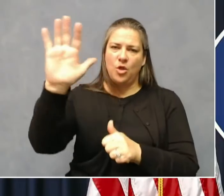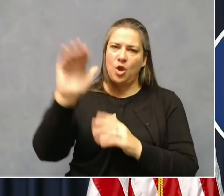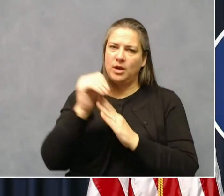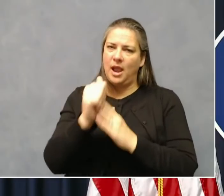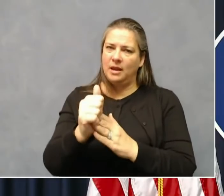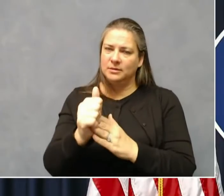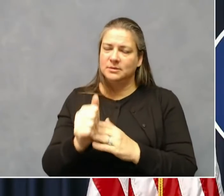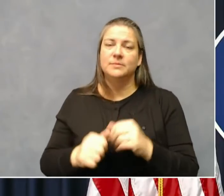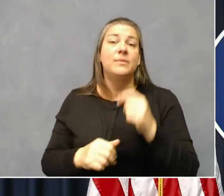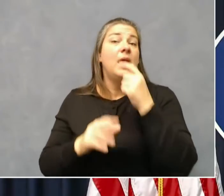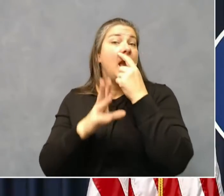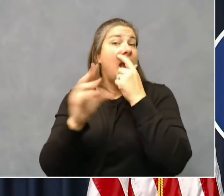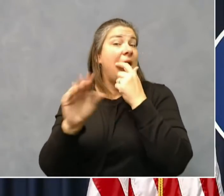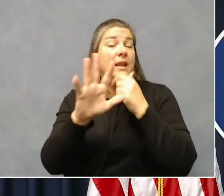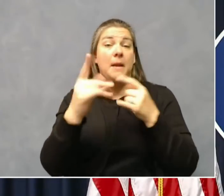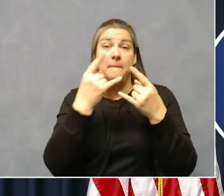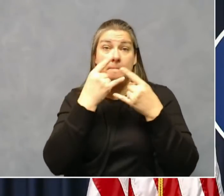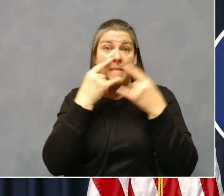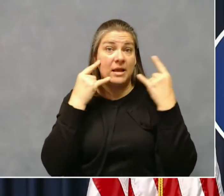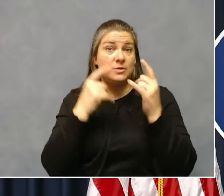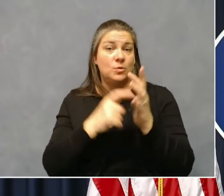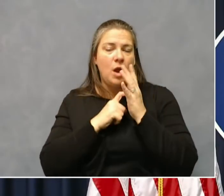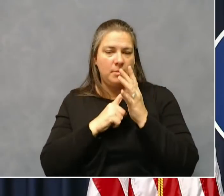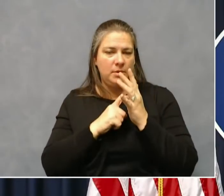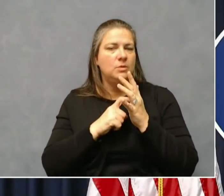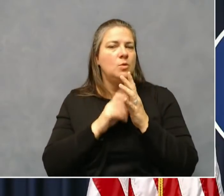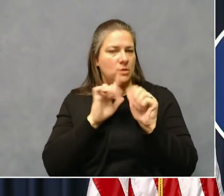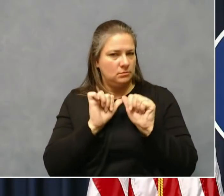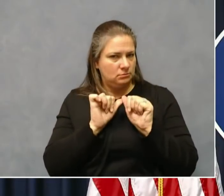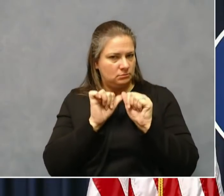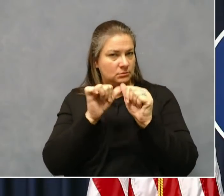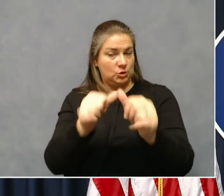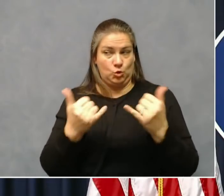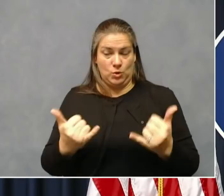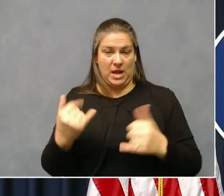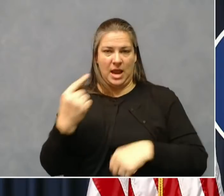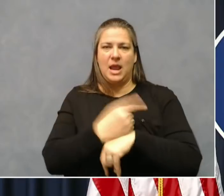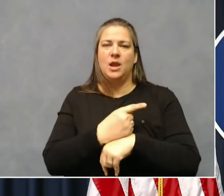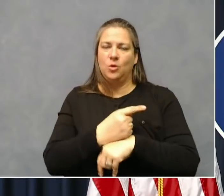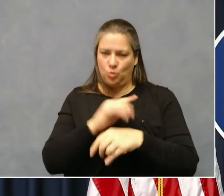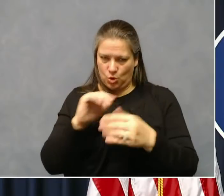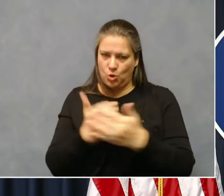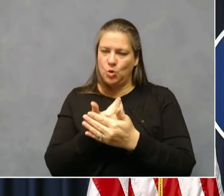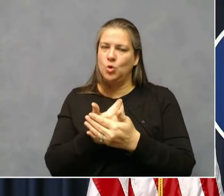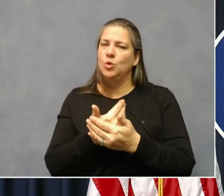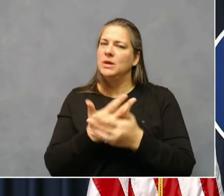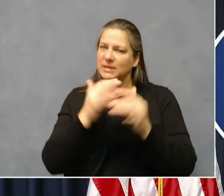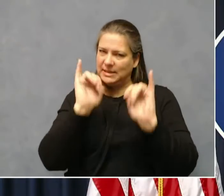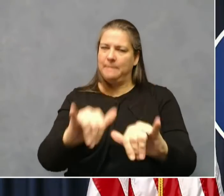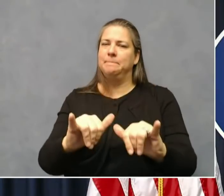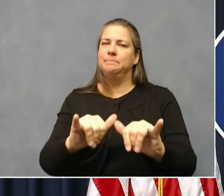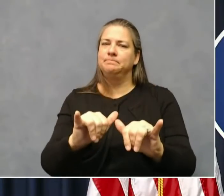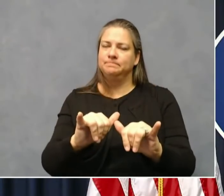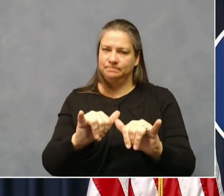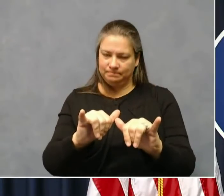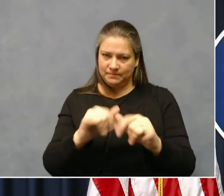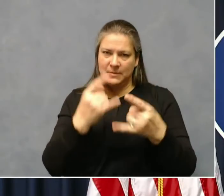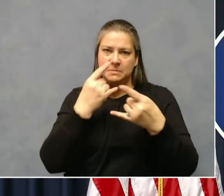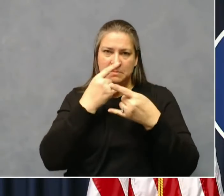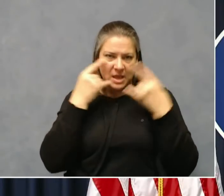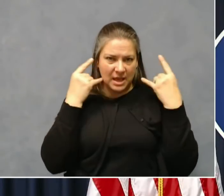mandate. That is happening today. And there is an additional mask application that deals with gyms that